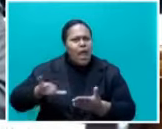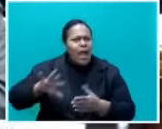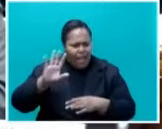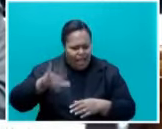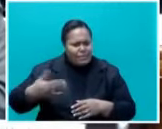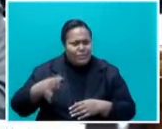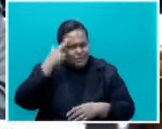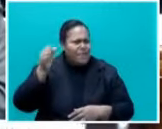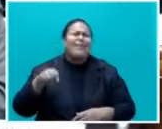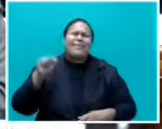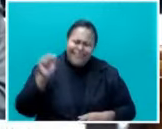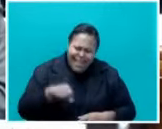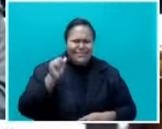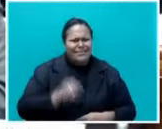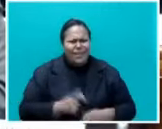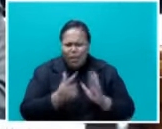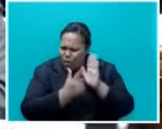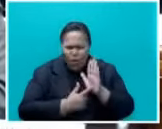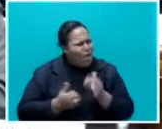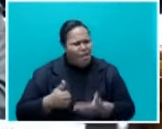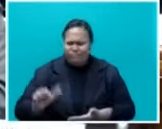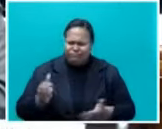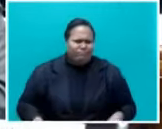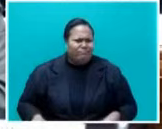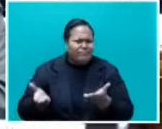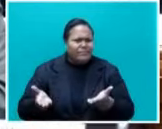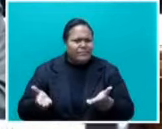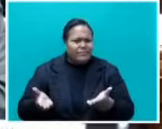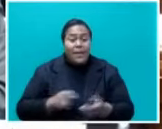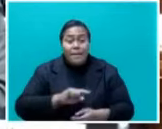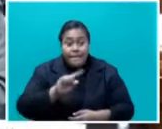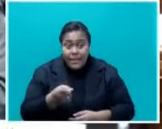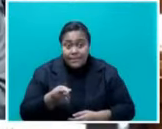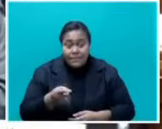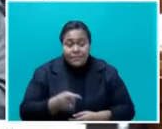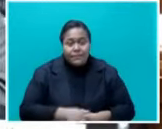course, the law does not stop that. In fact, Mr. Speaker,